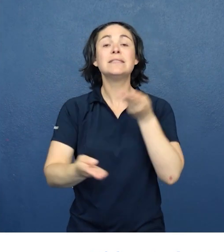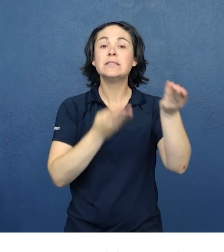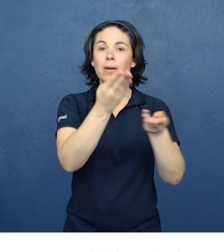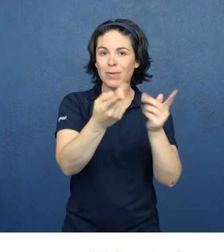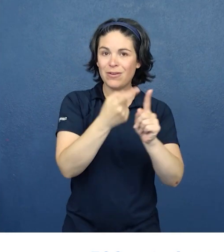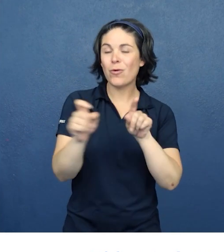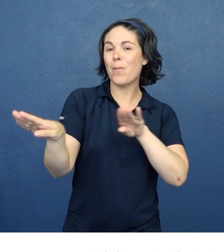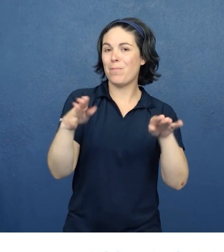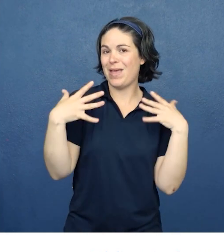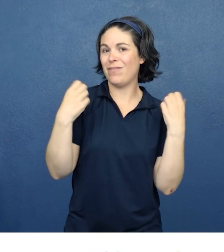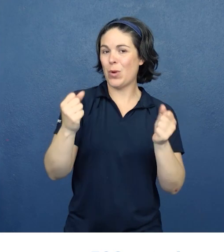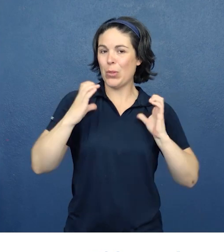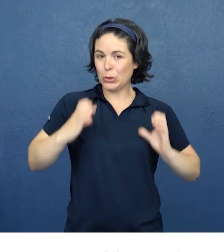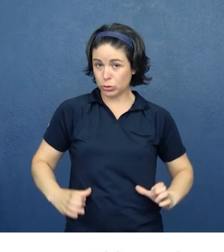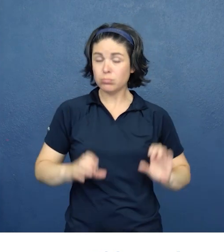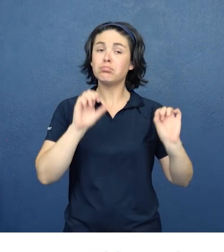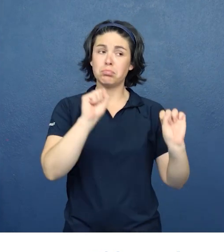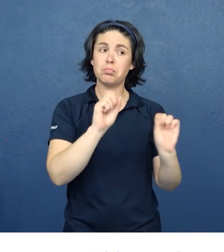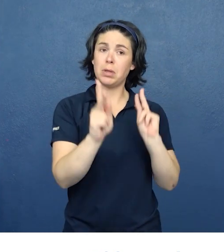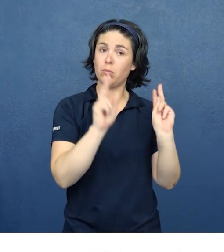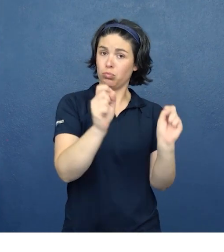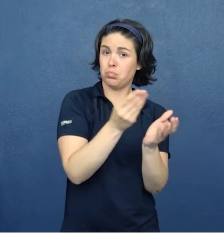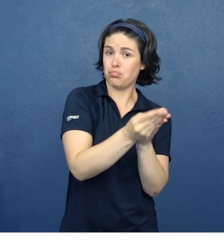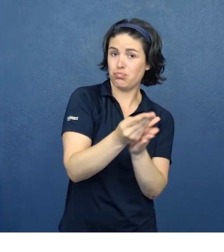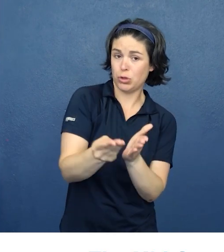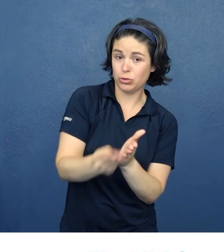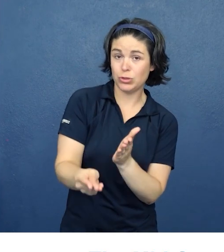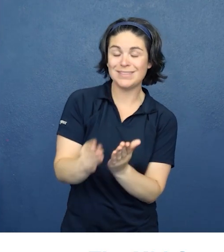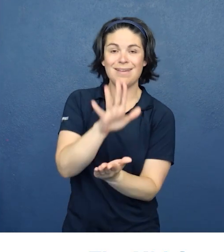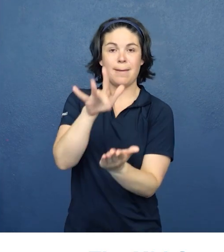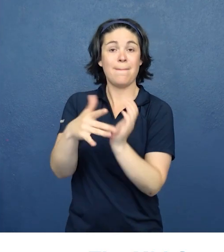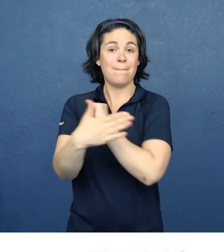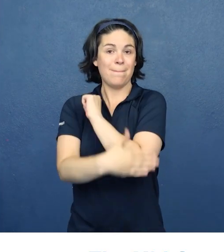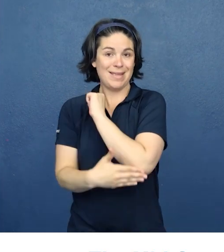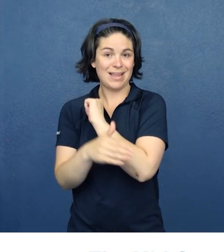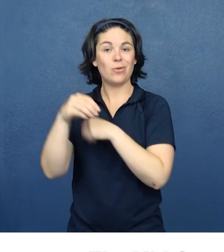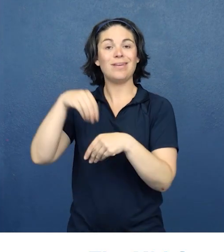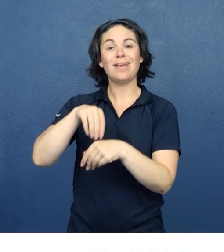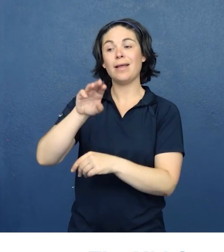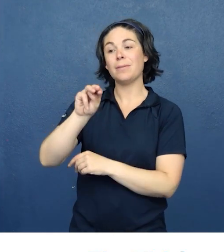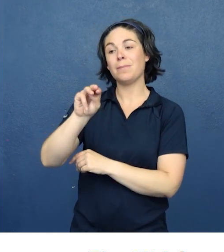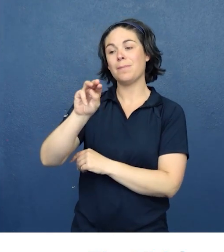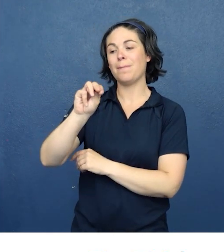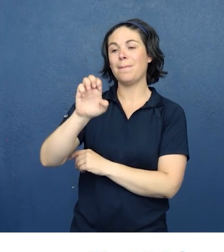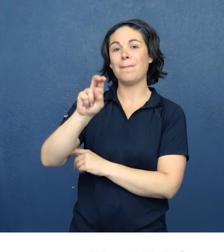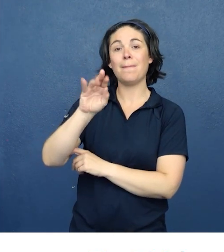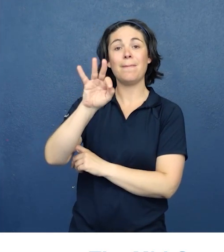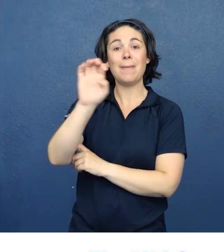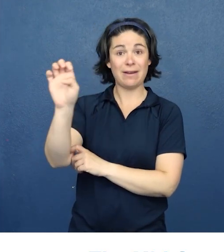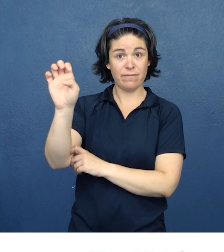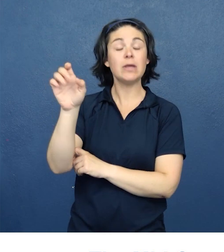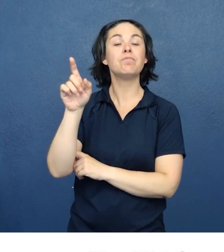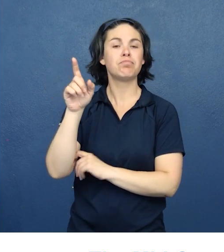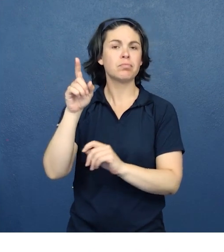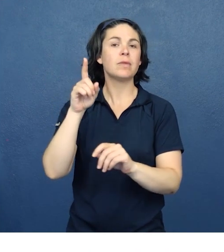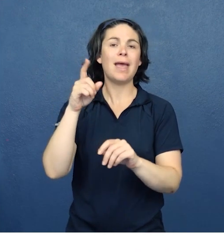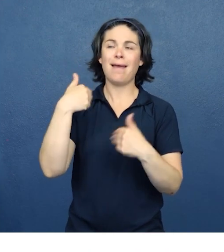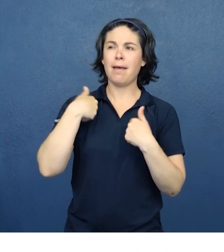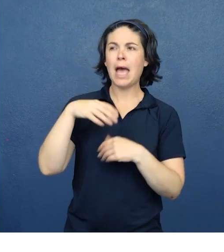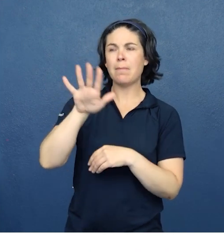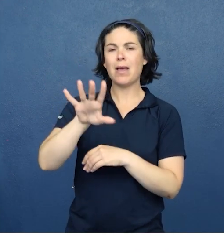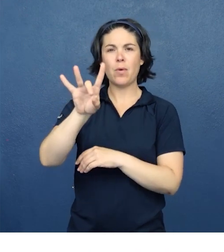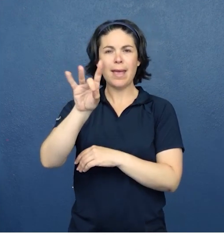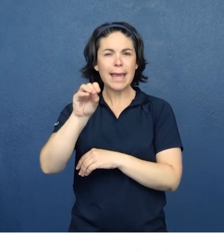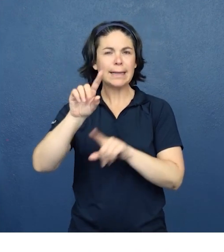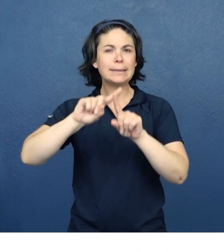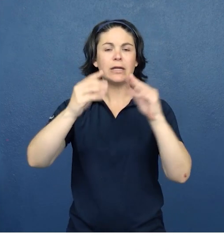health consumers and were available for purchase. The Mid-County event was held in Menifee, in partnership with the City of Menifee, with close to 80